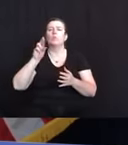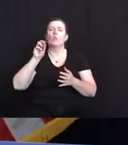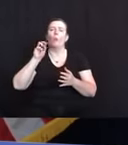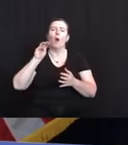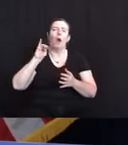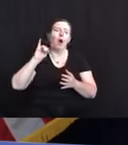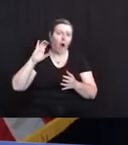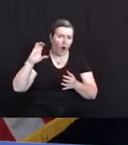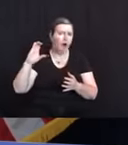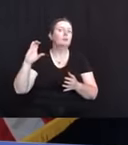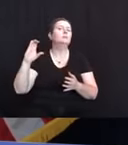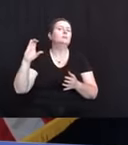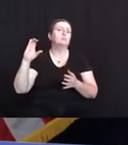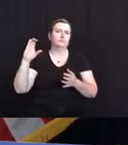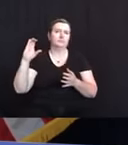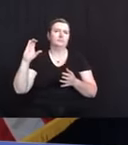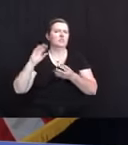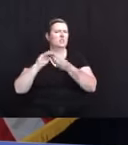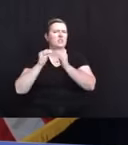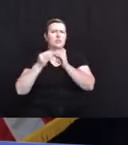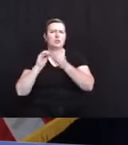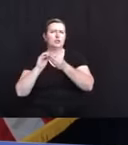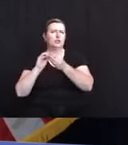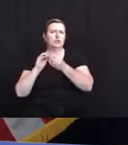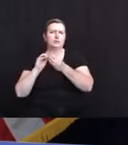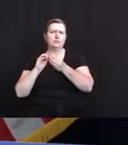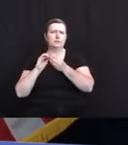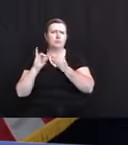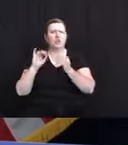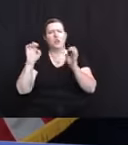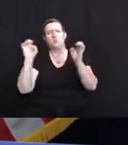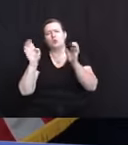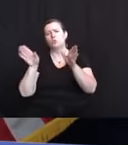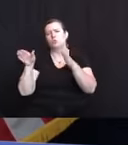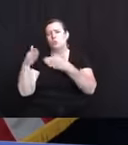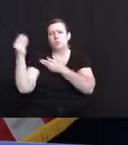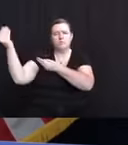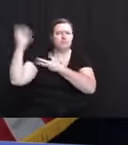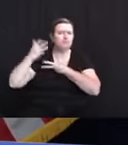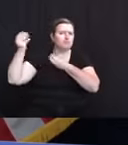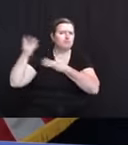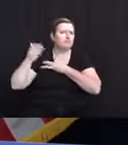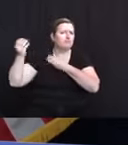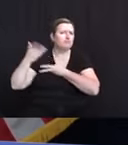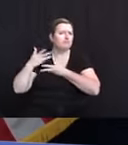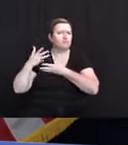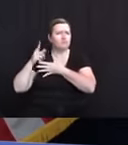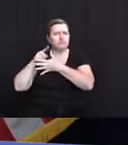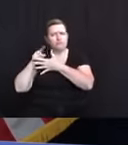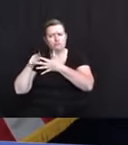COVID-19-like illnesses, because that's also a nice surrogate to, you know, to provide a fleshed out